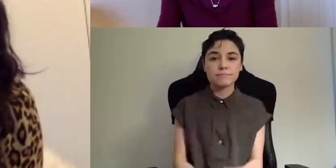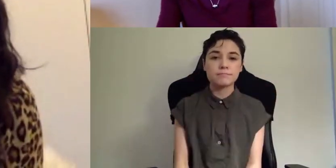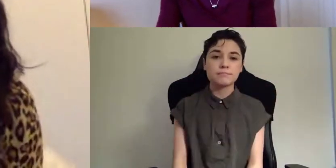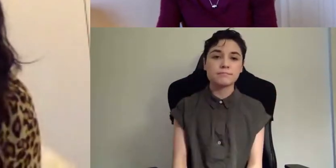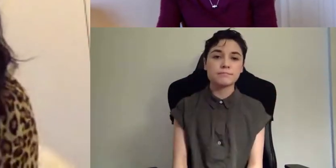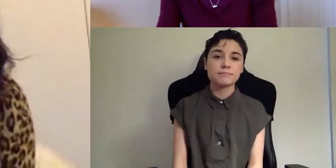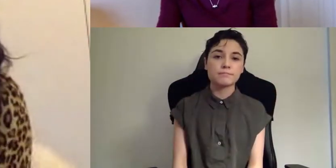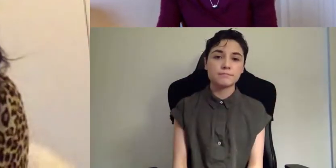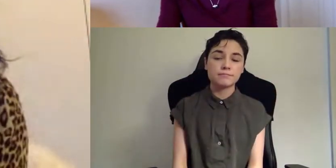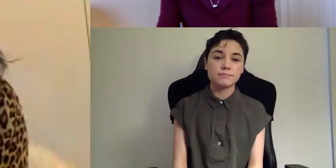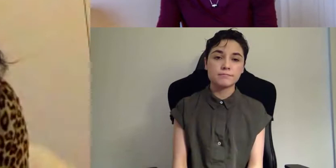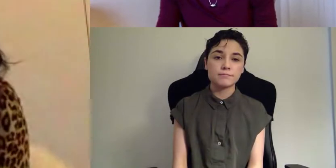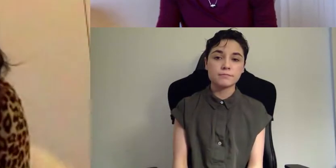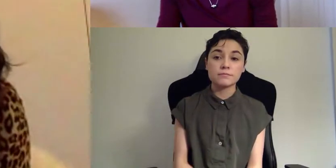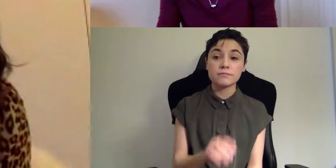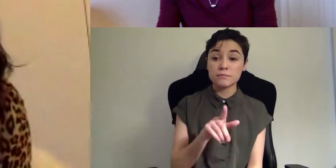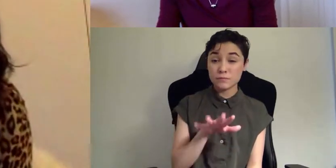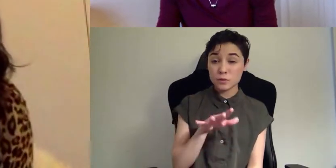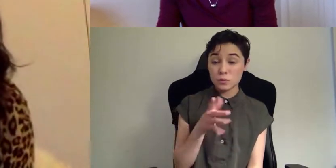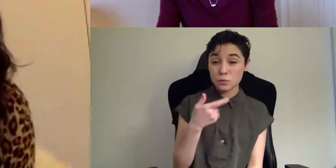Do we want to go to Michael?